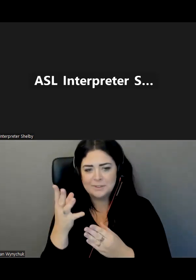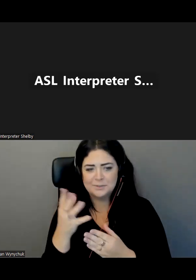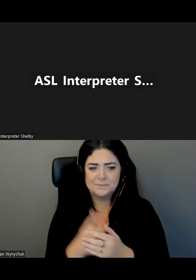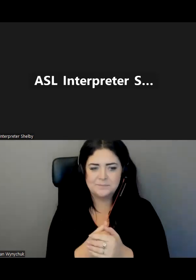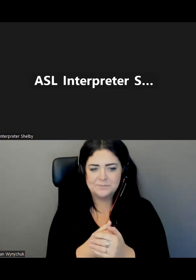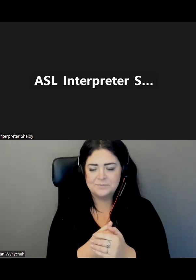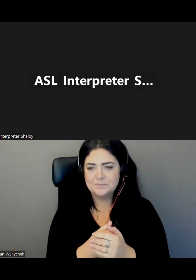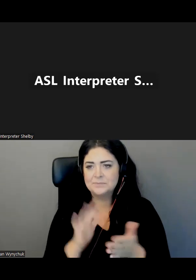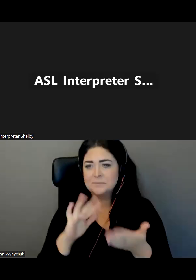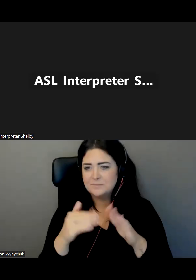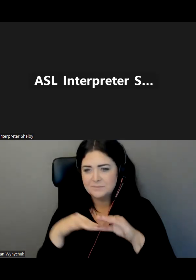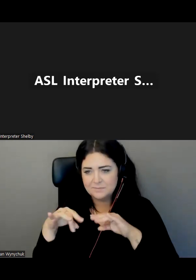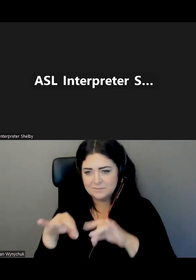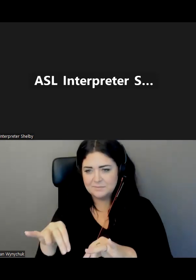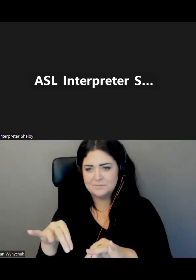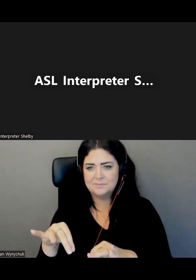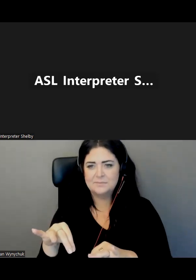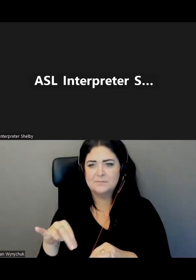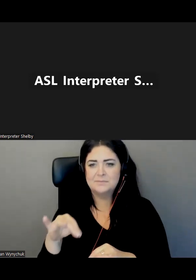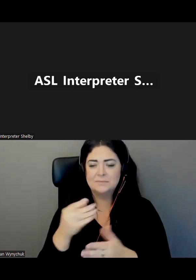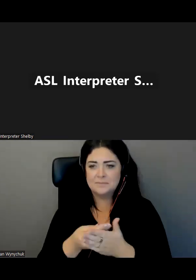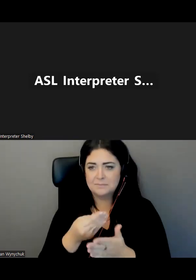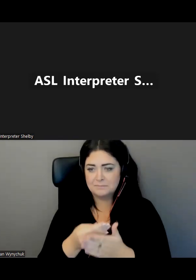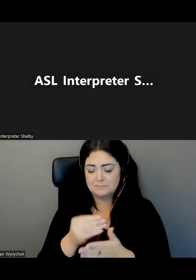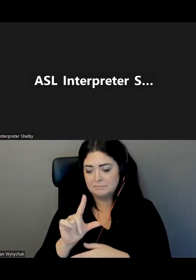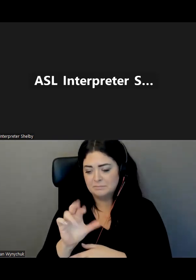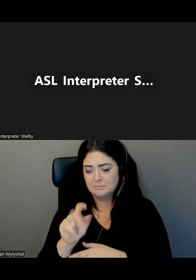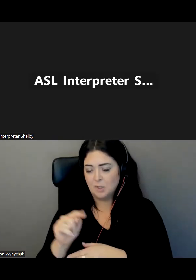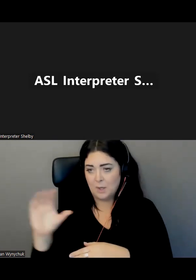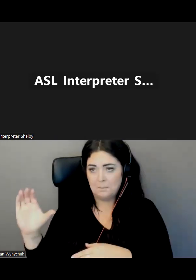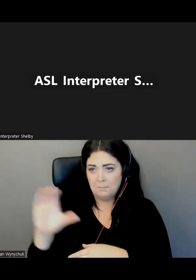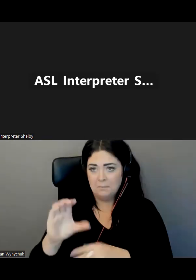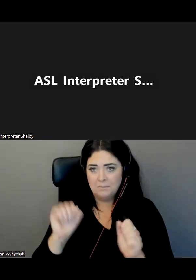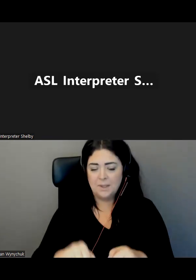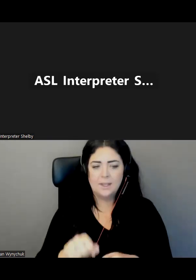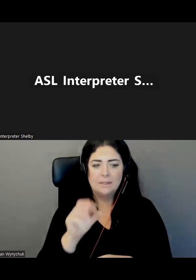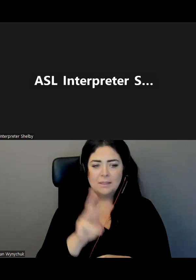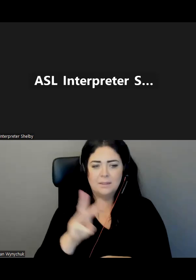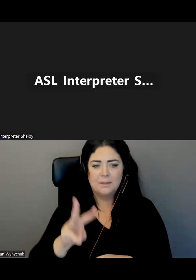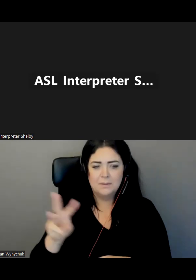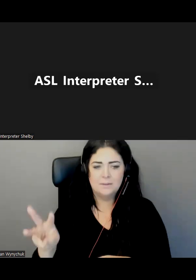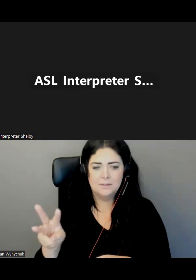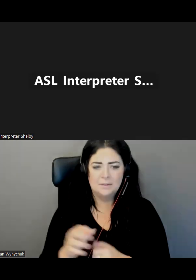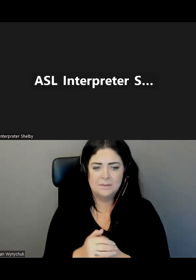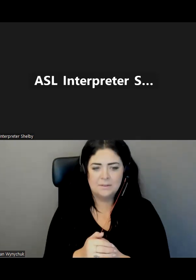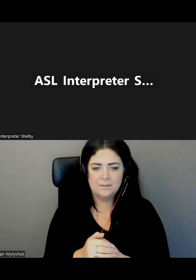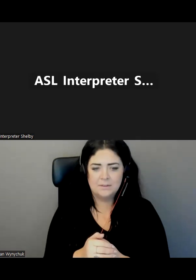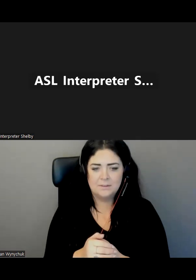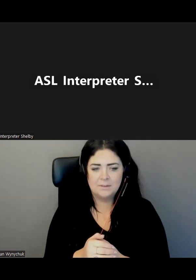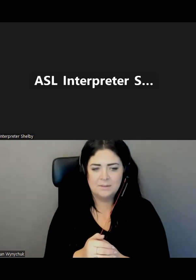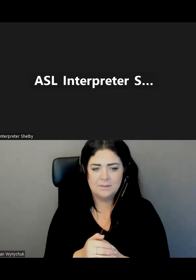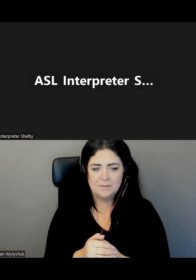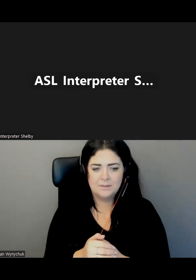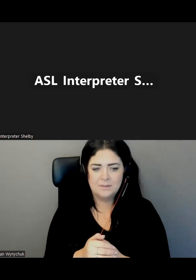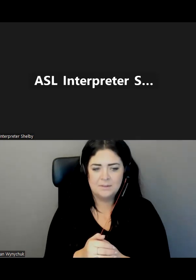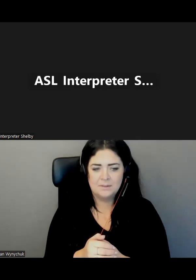community gardens grant that you could apply for, the website, and of course, if there's anything that